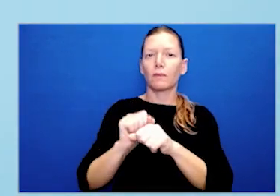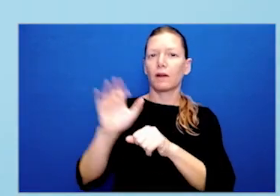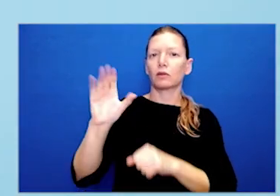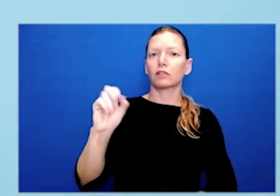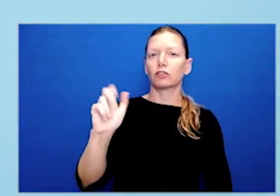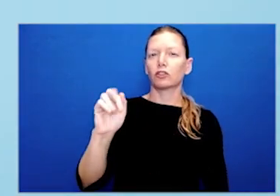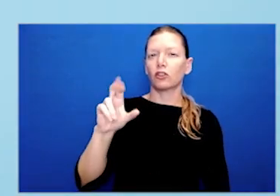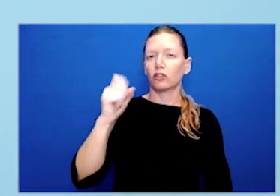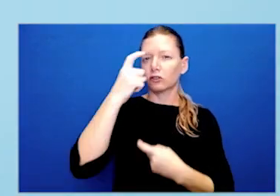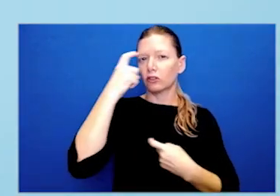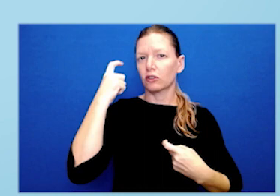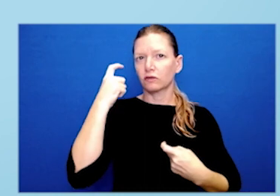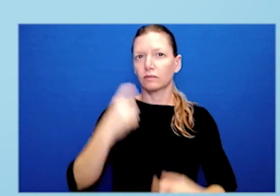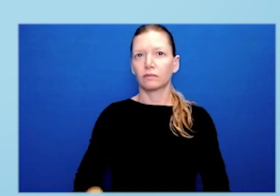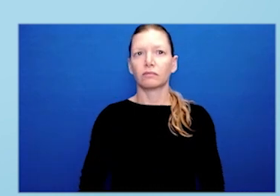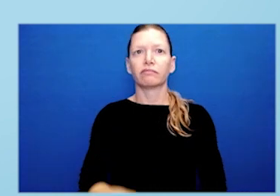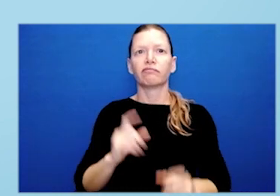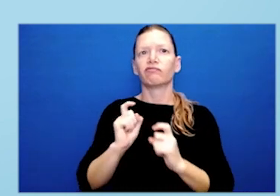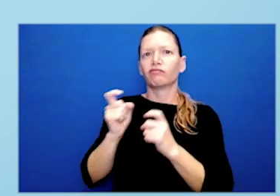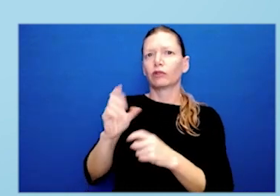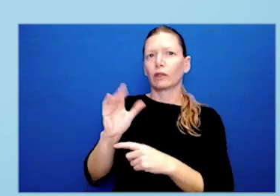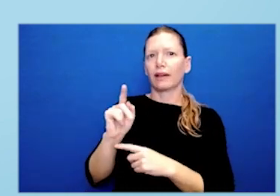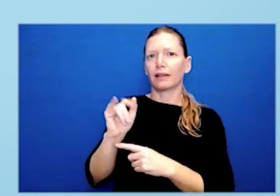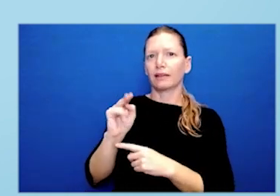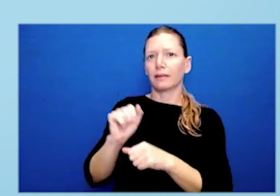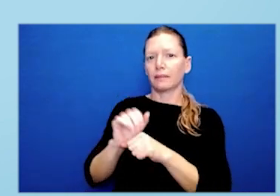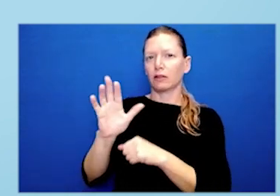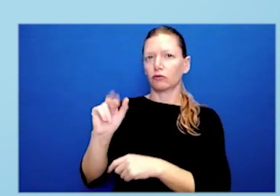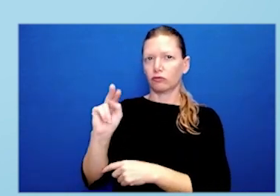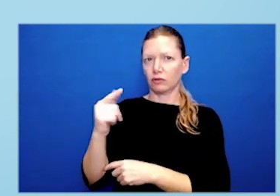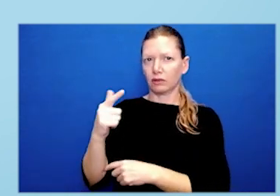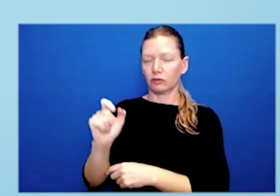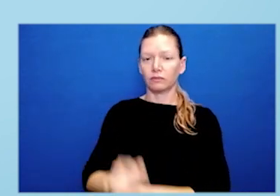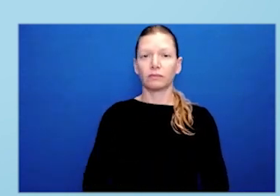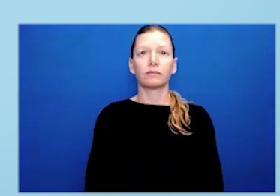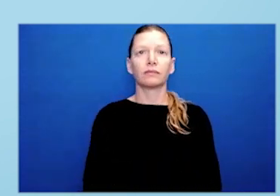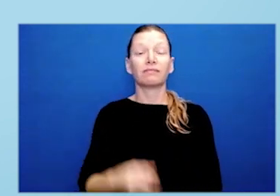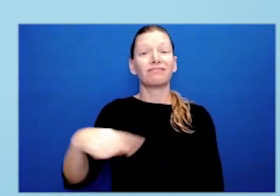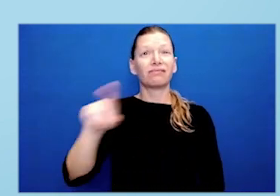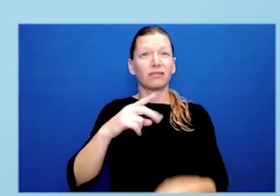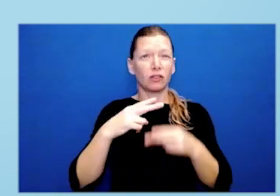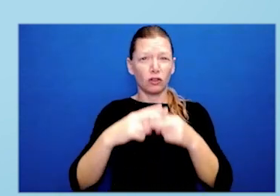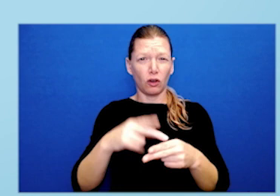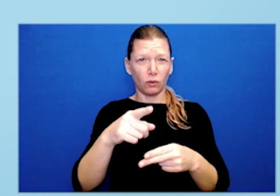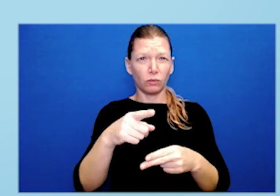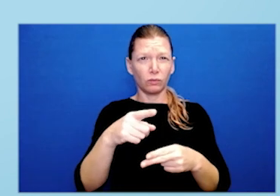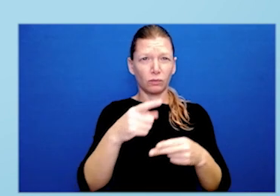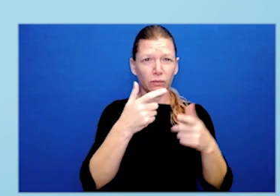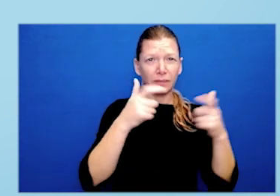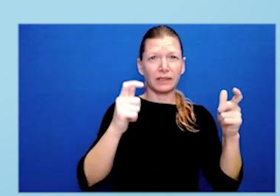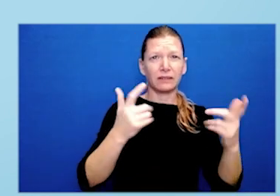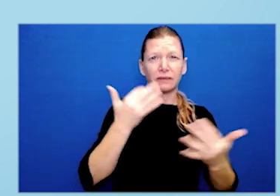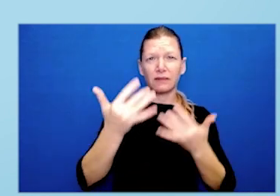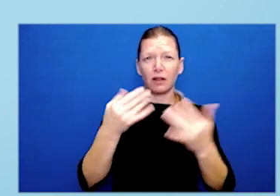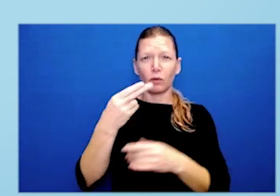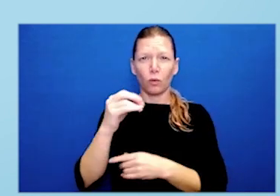Heart remedy for mountain scars, dedicated to the Catalina mountain range. They call you